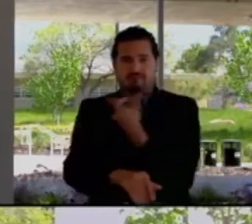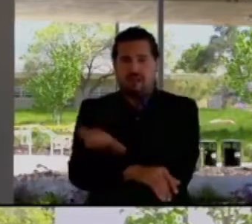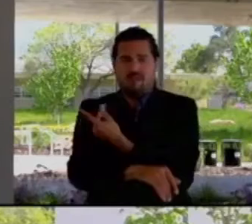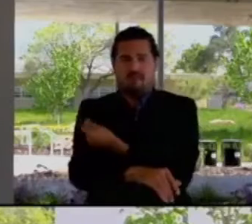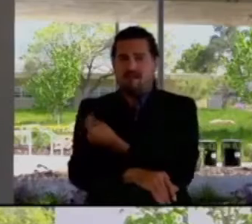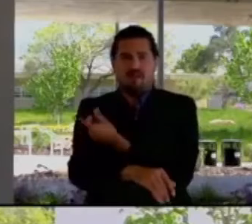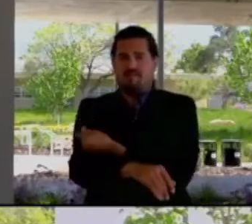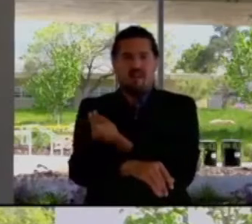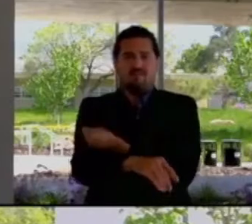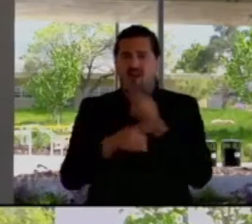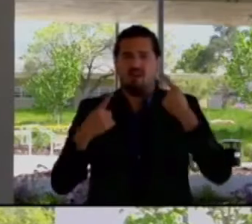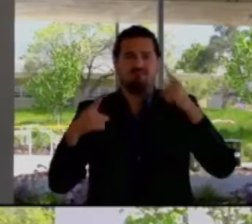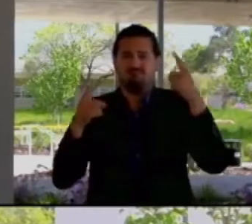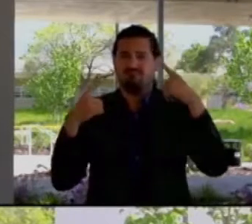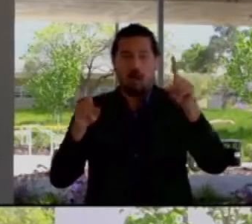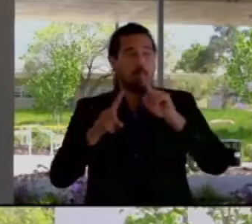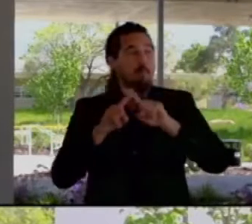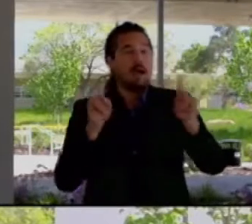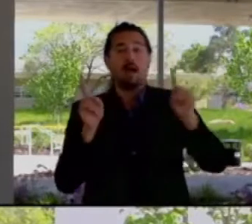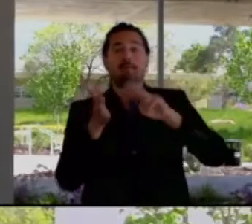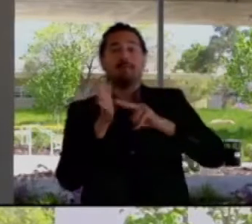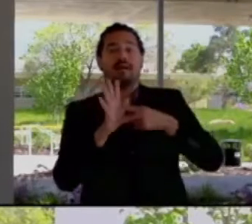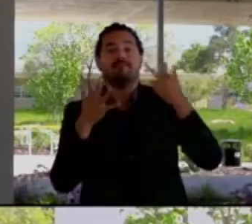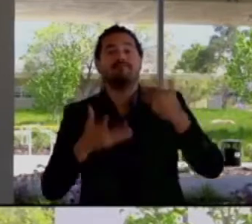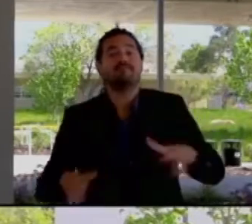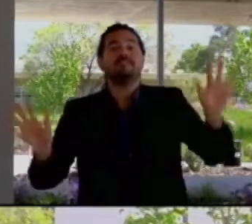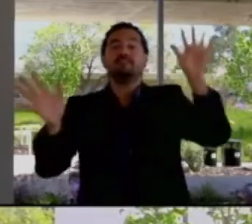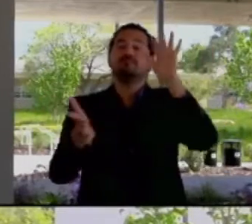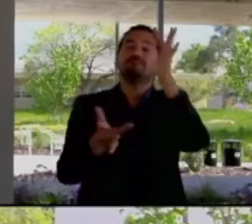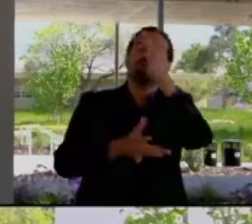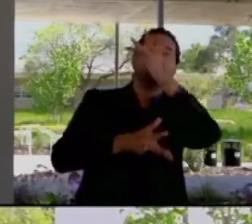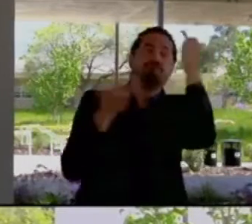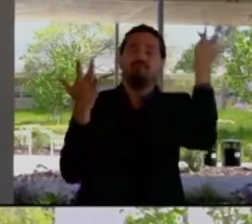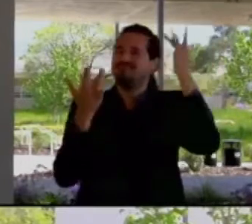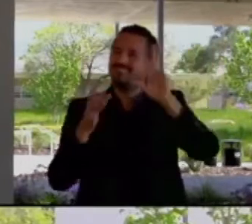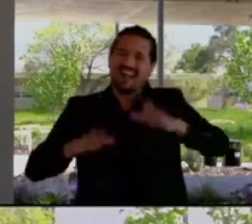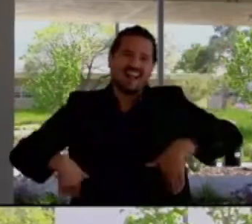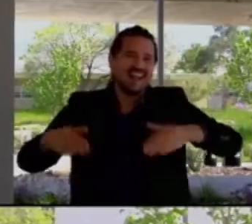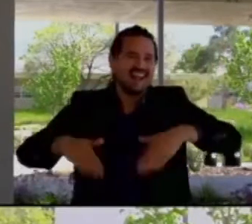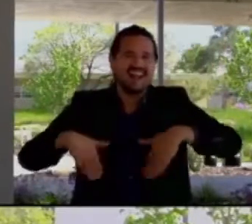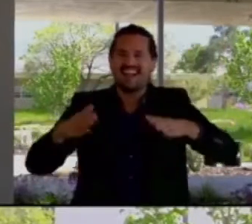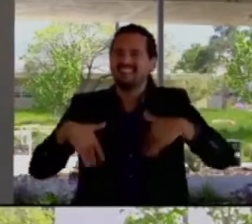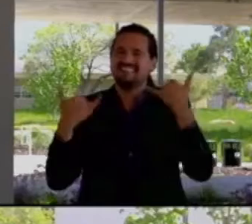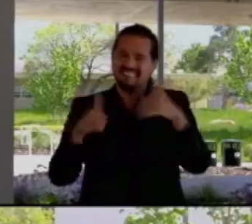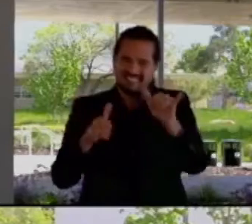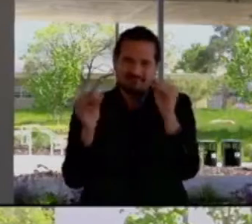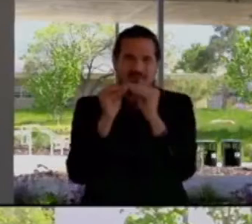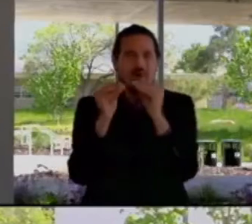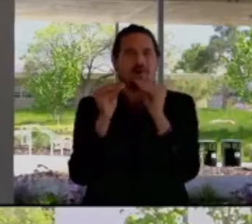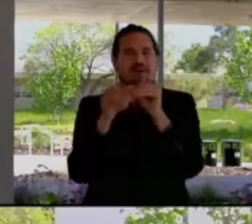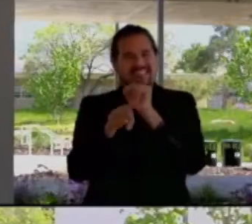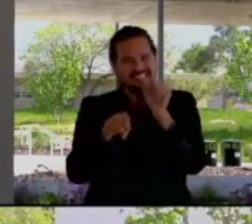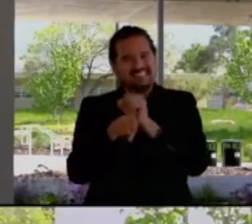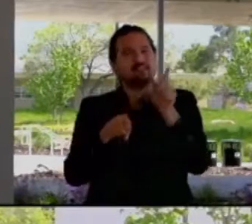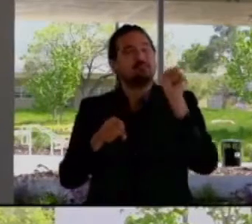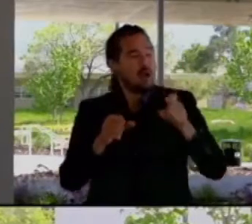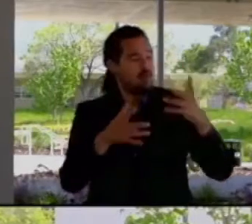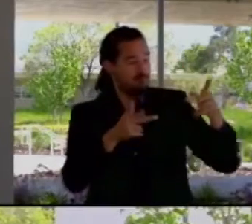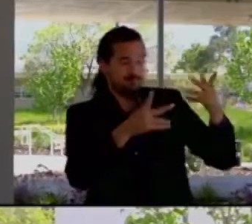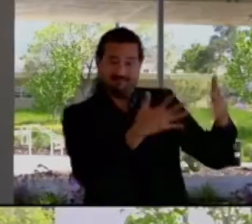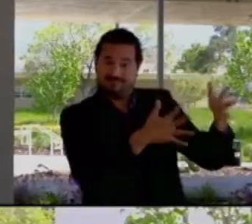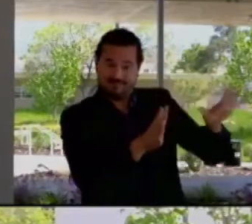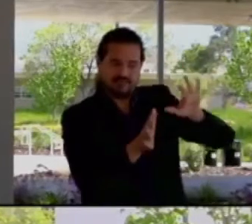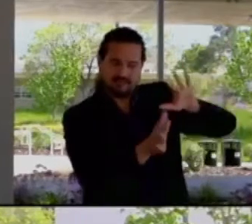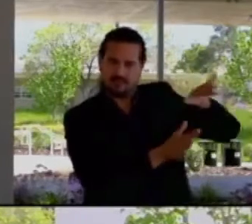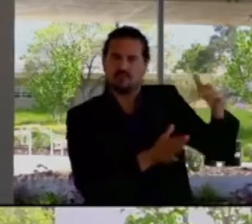vaccinated at the same rate as everyone else. And in the Latinos, we've got some work to do. So I'm calling on you